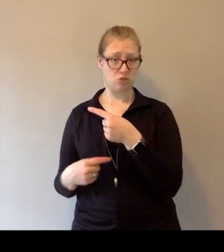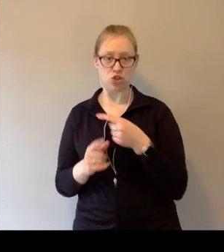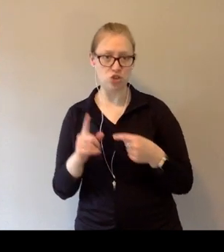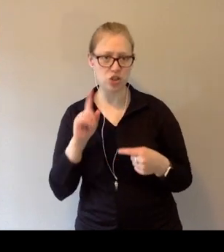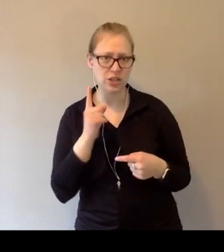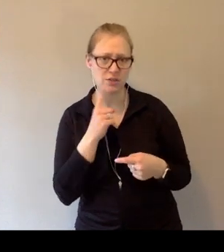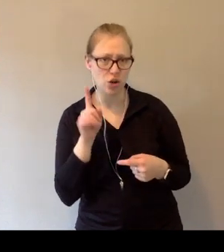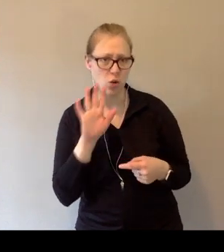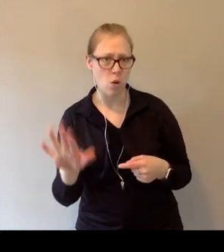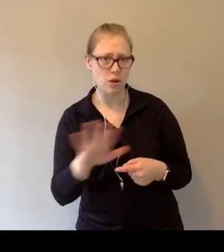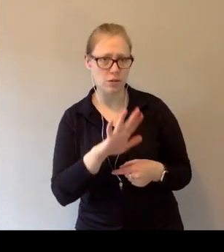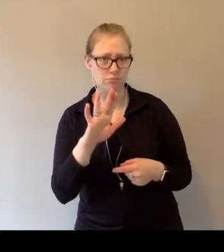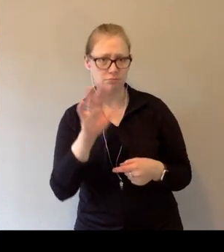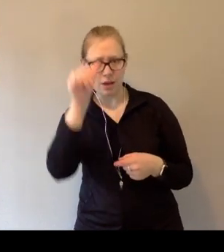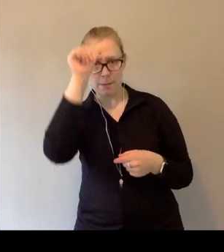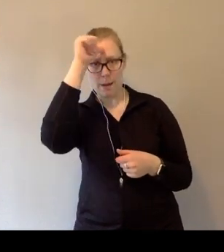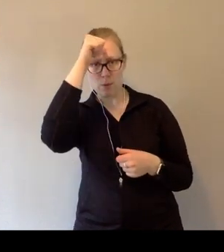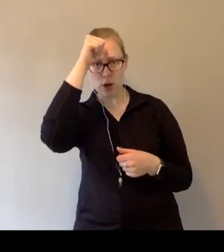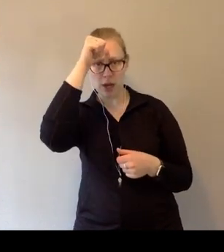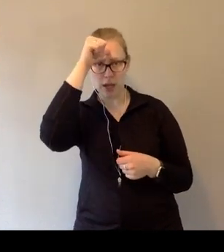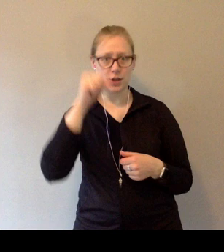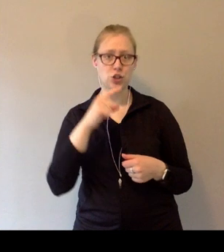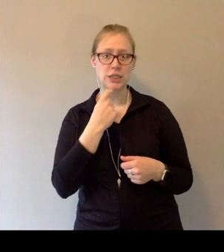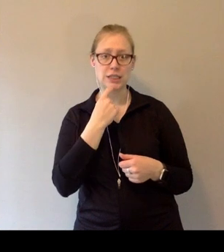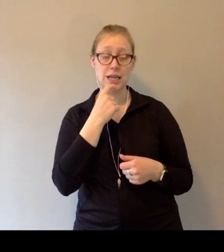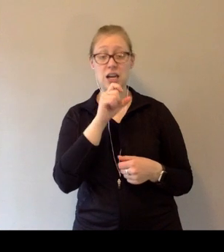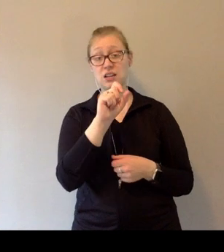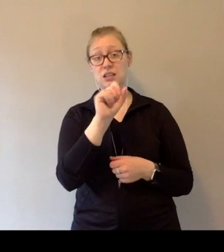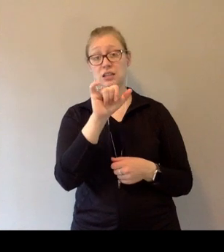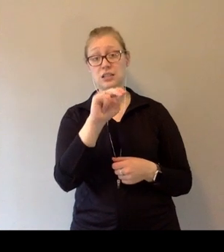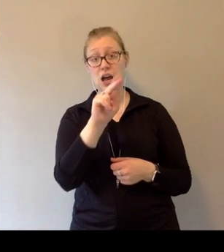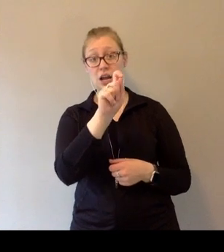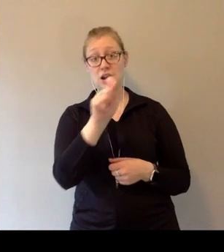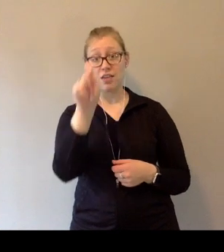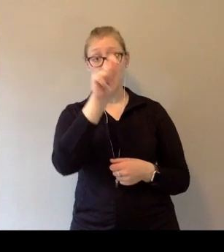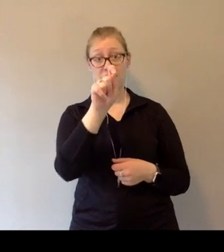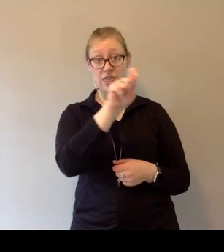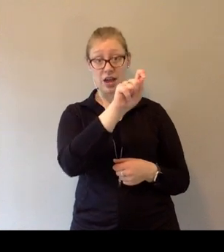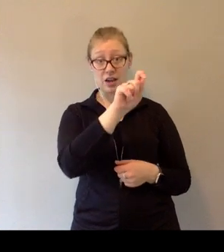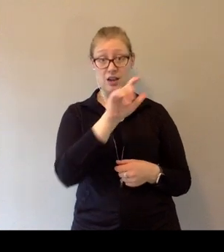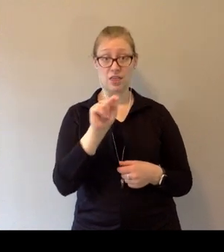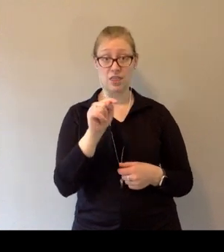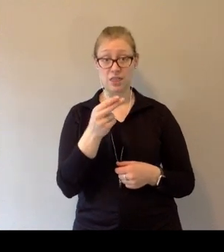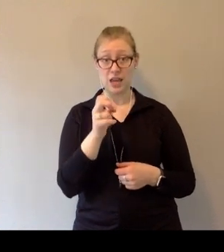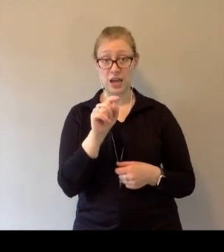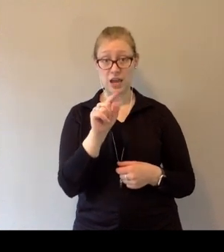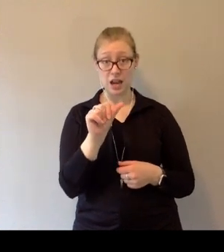say sine of theta equals opposite over